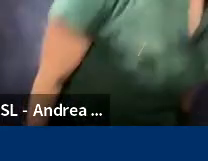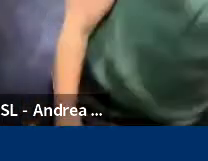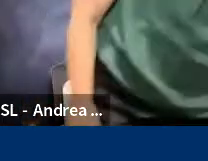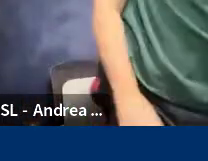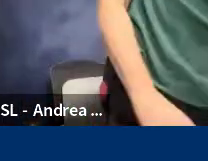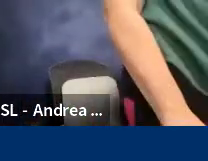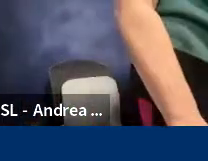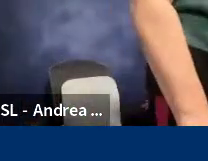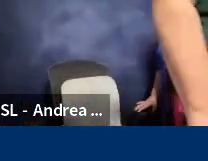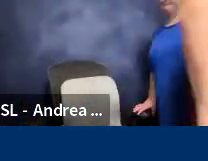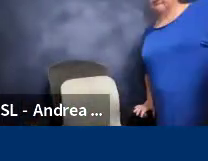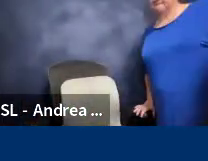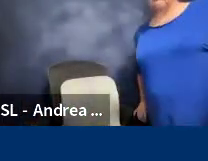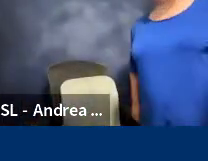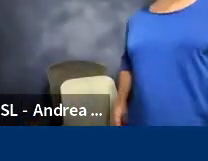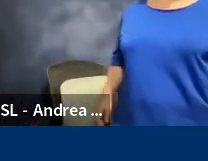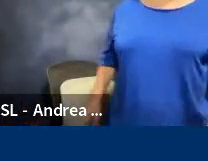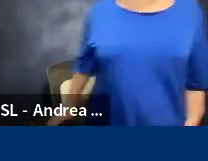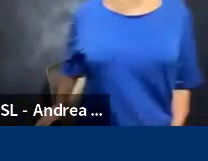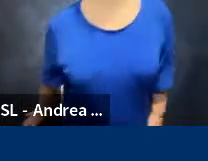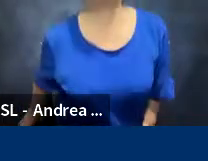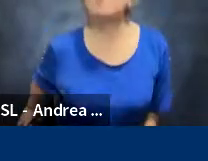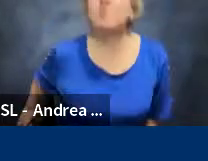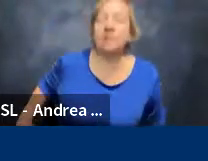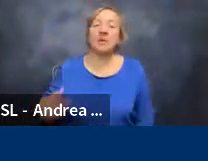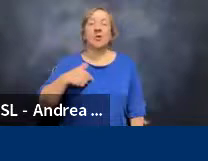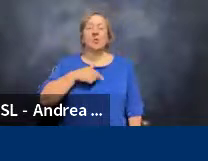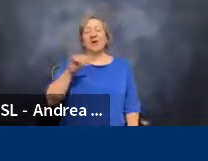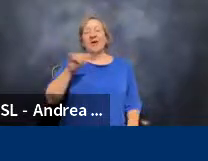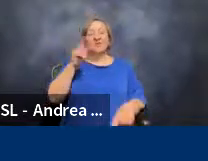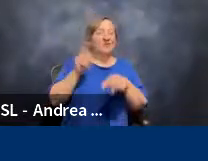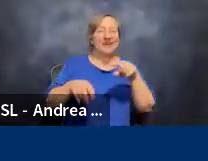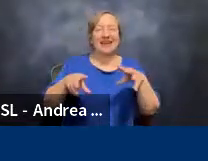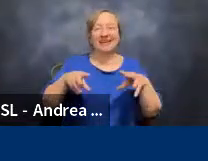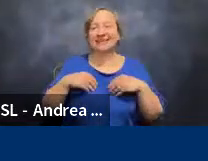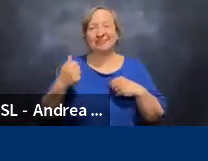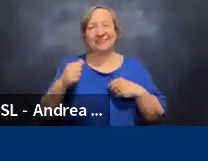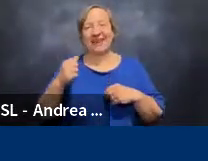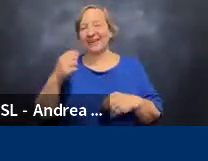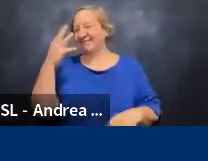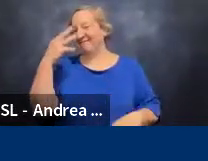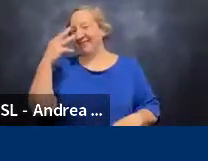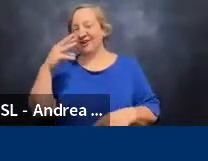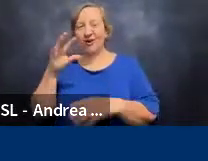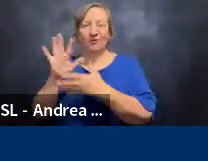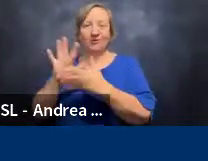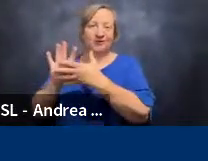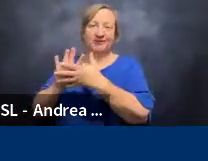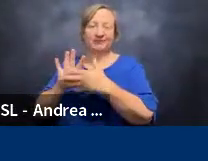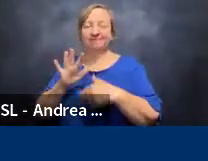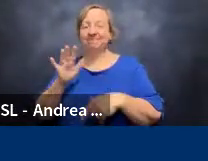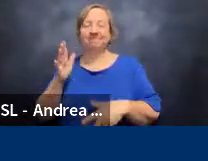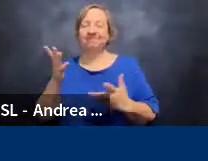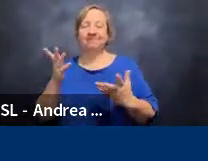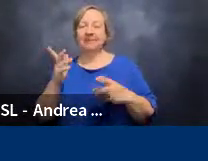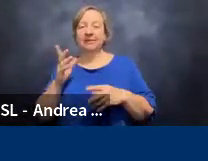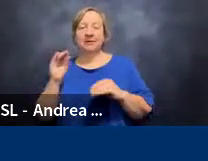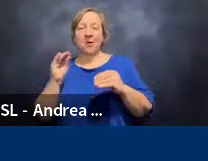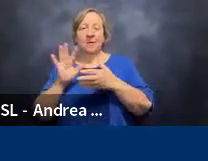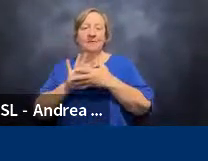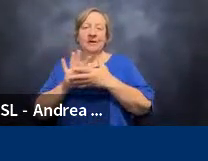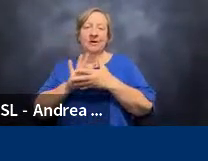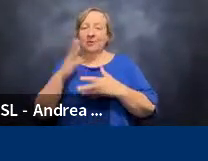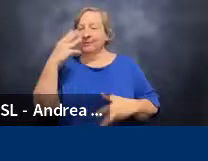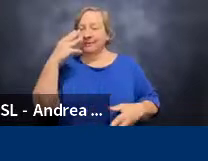We also cannot accept videos. That's when I think we got a question about whether videos are acceptable. And the